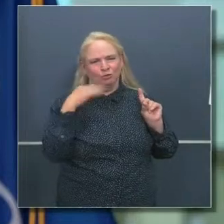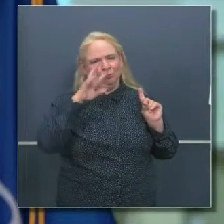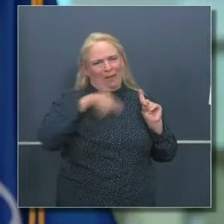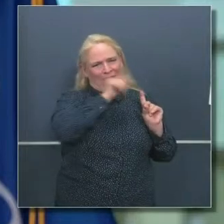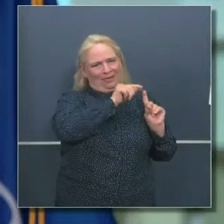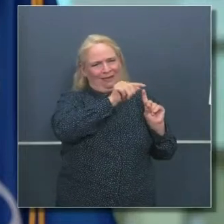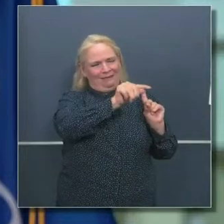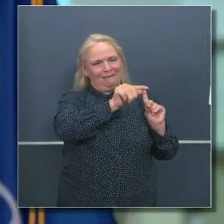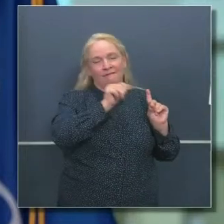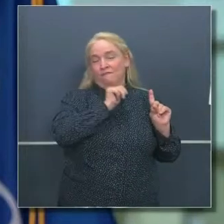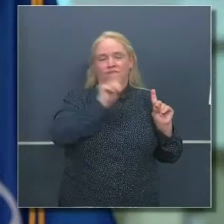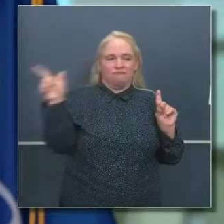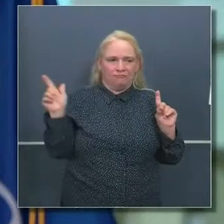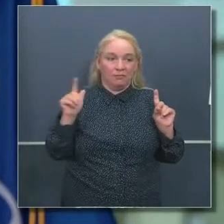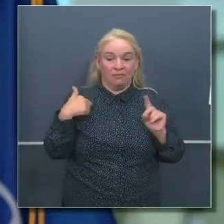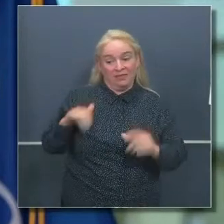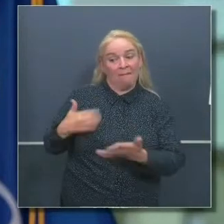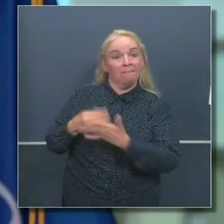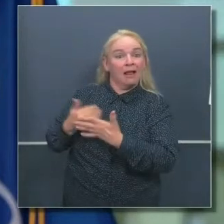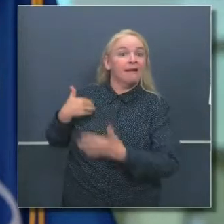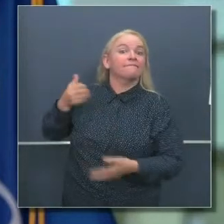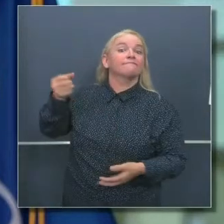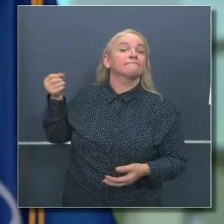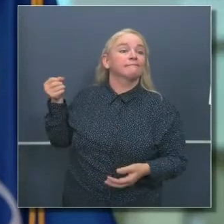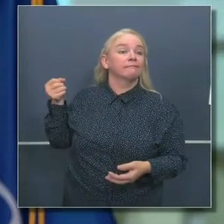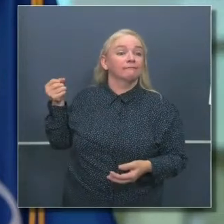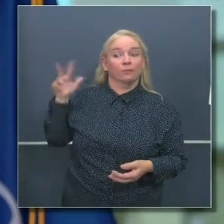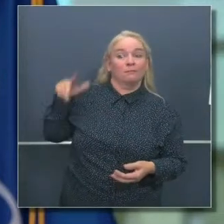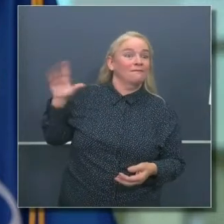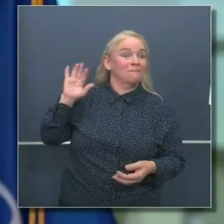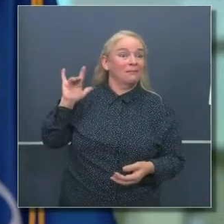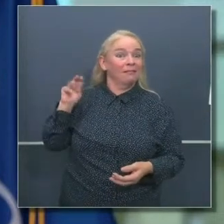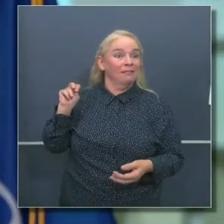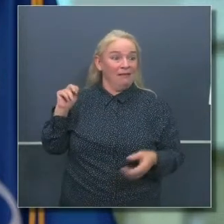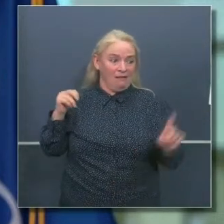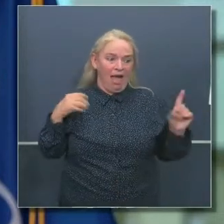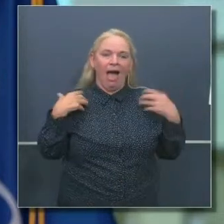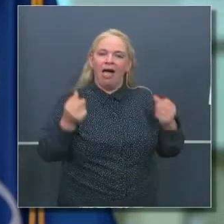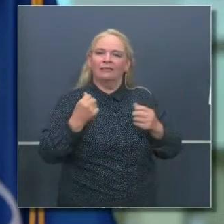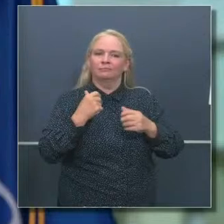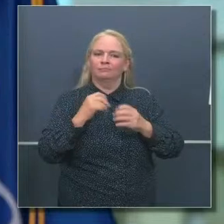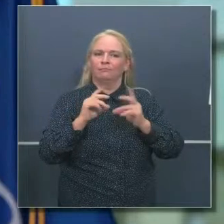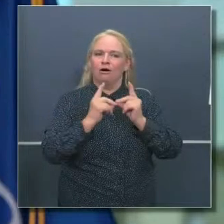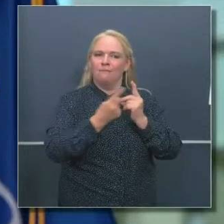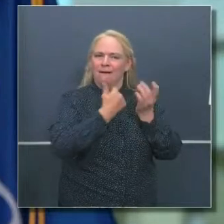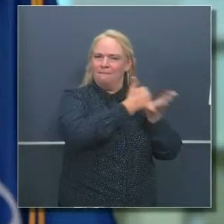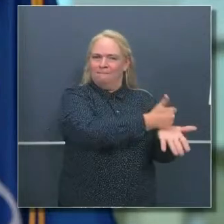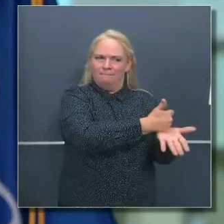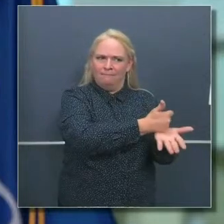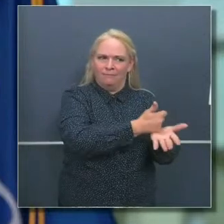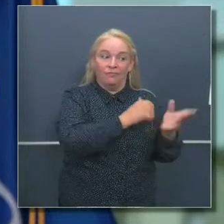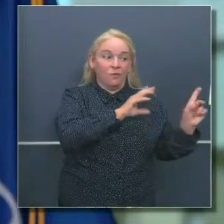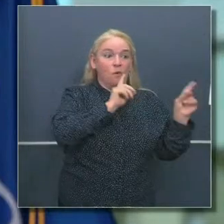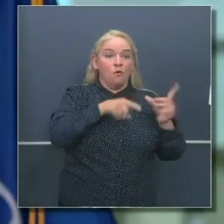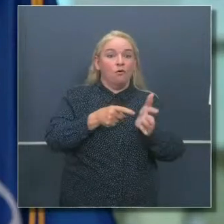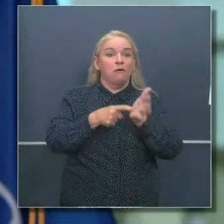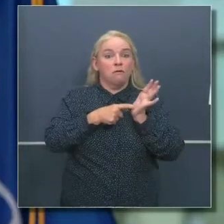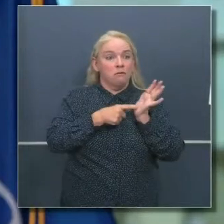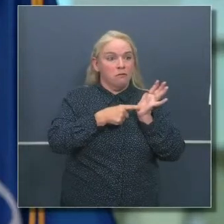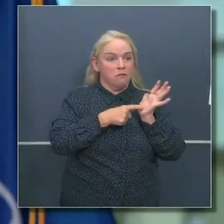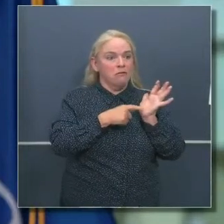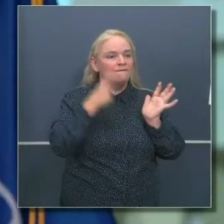$2.5 billion related to health officers and mandates transcends, again, just the